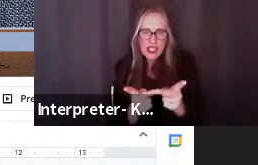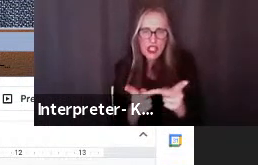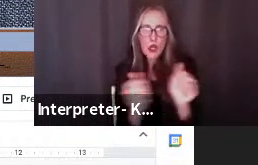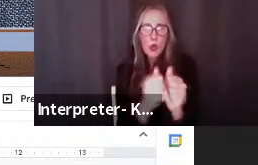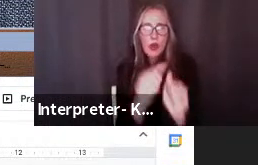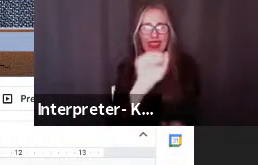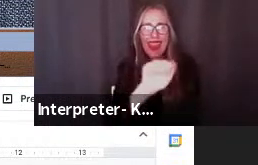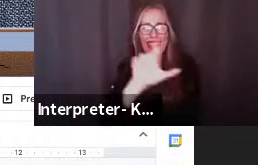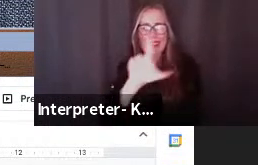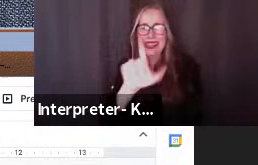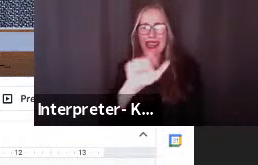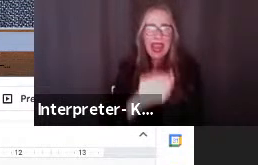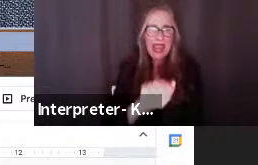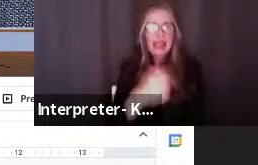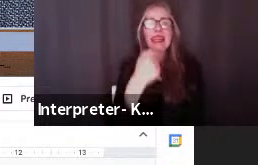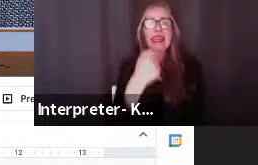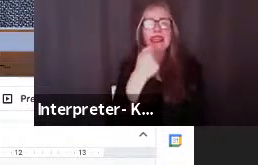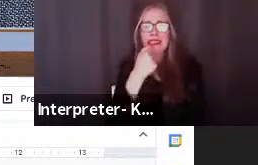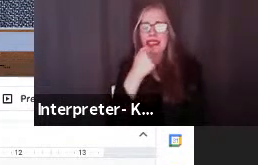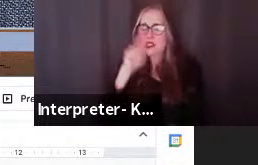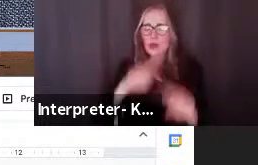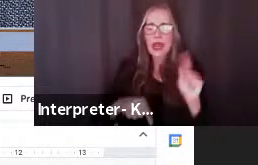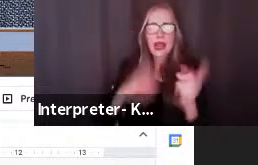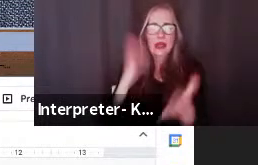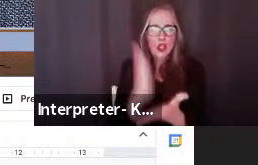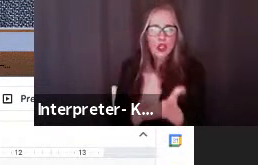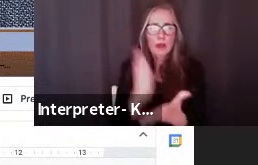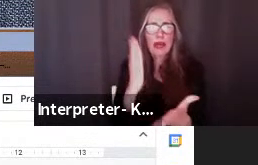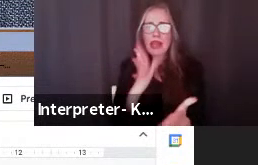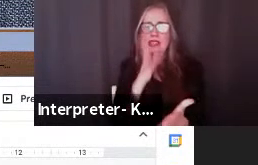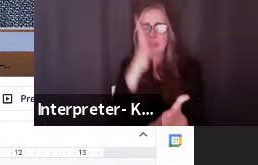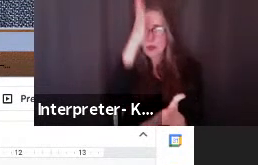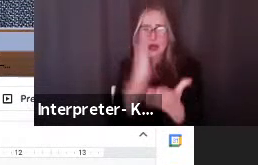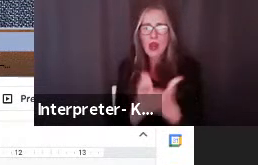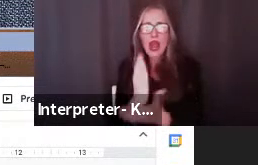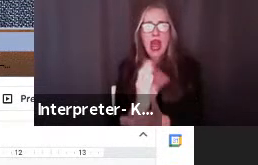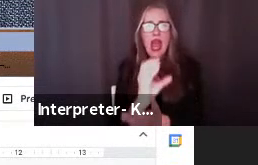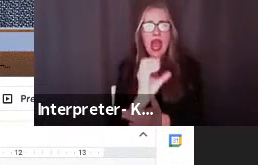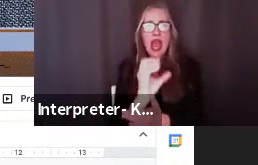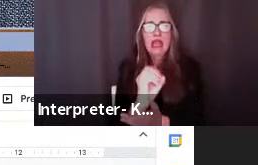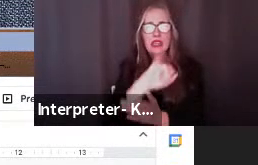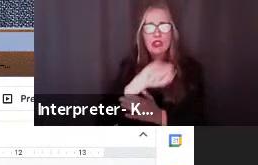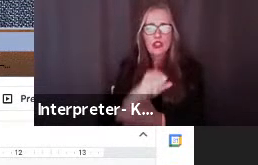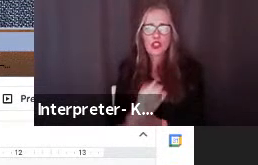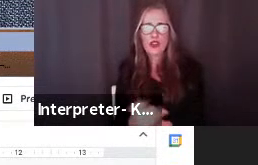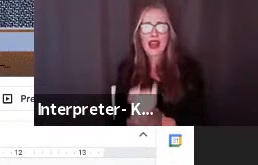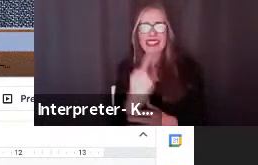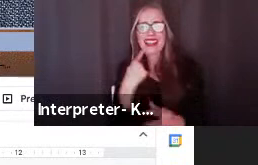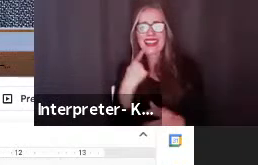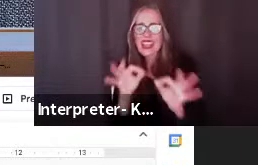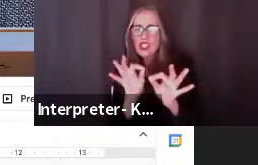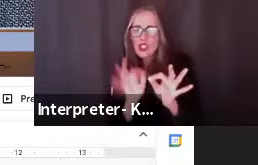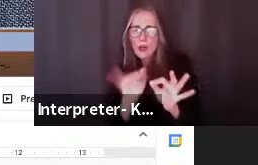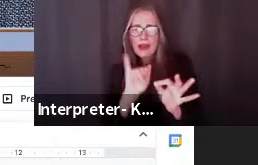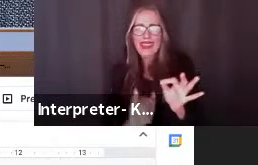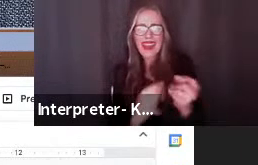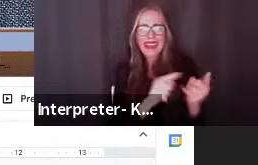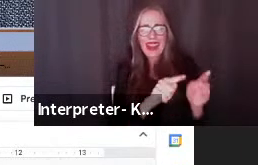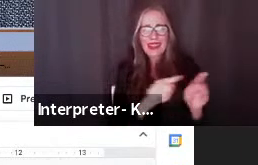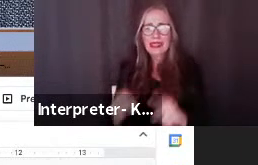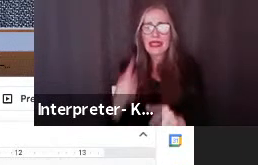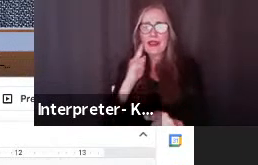applies determination and parental rights and doj has chevron deference they are the interpreting entity for the the